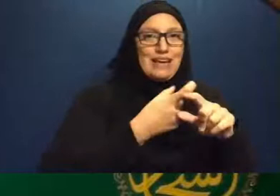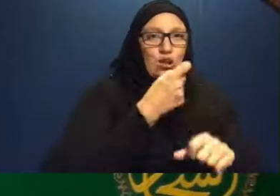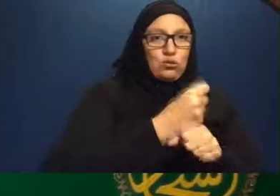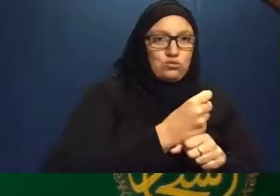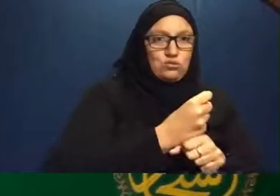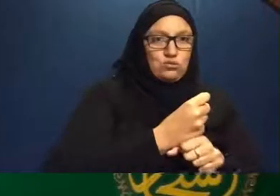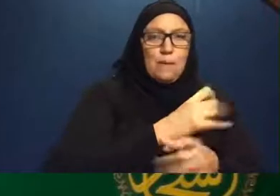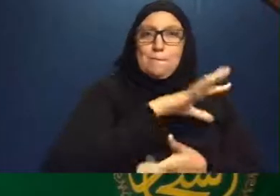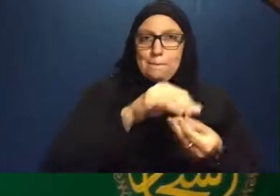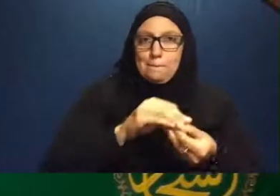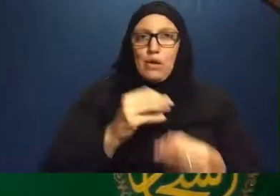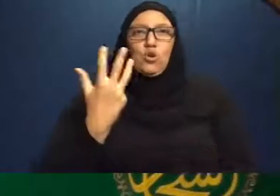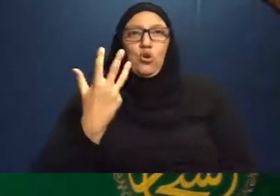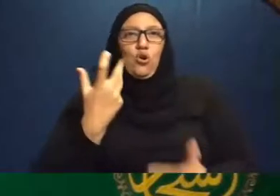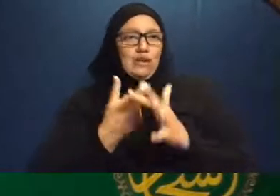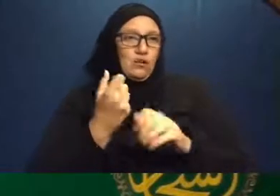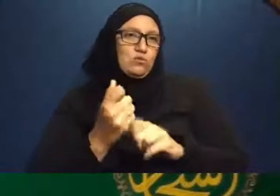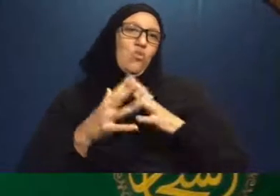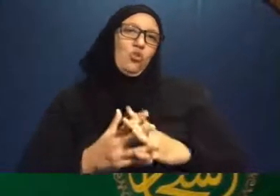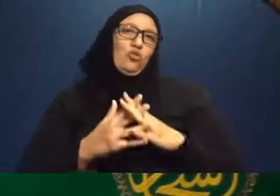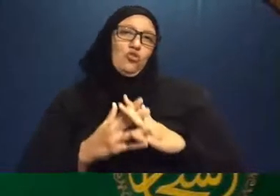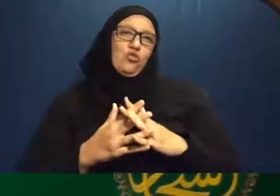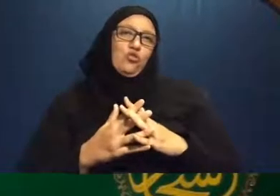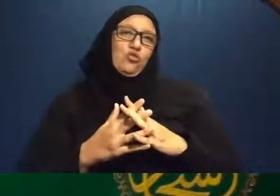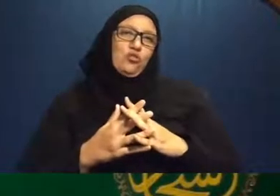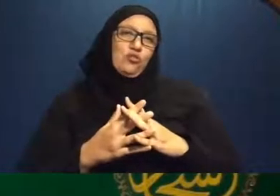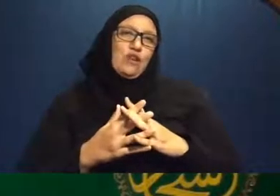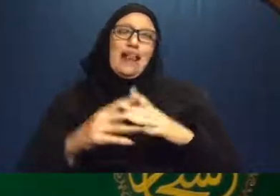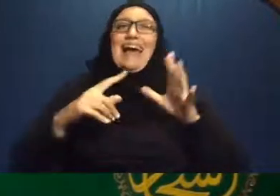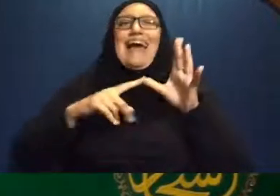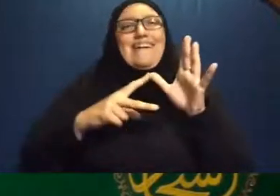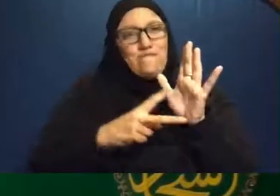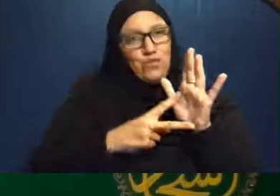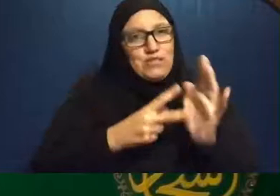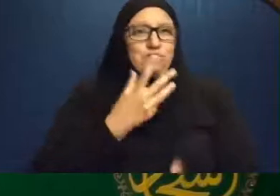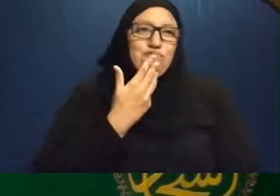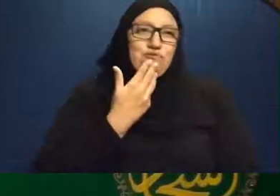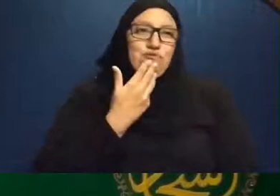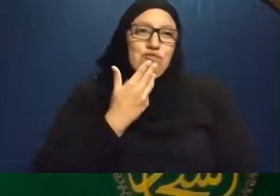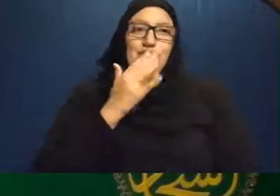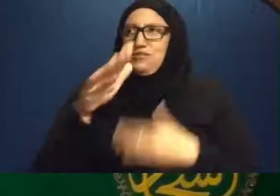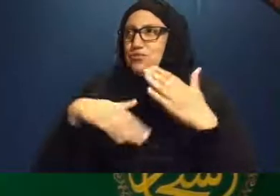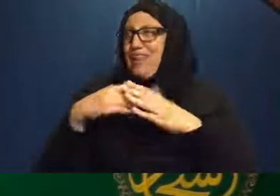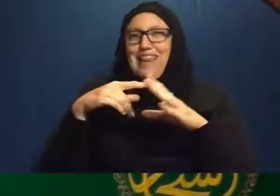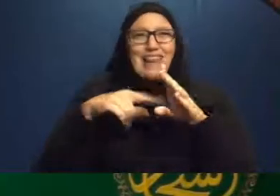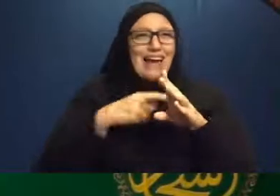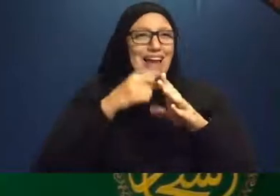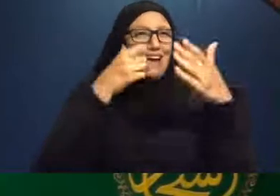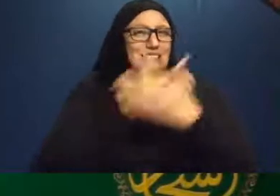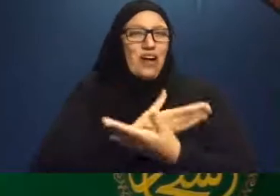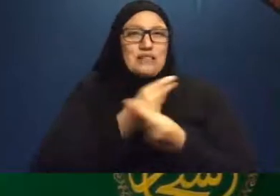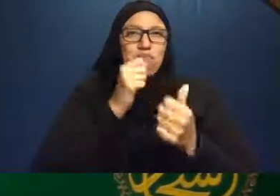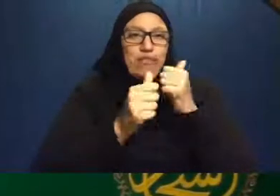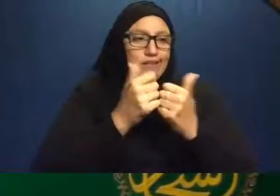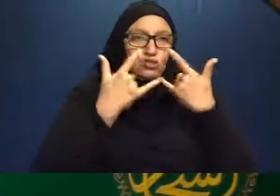3 times 3. The value of 9 kilo. Like what we have calculated average. Until late last night with